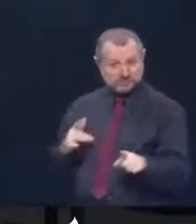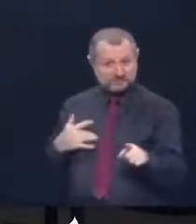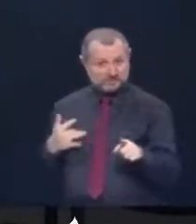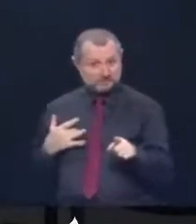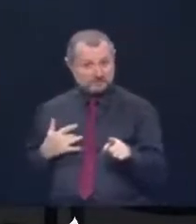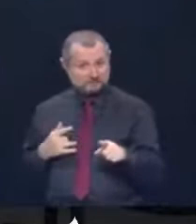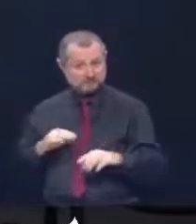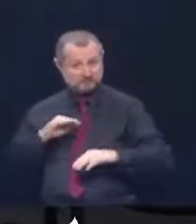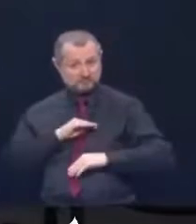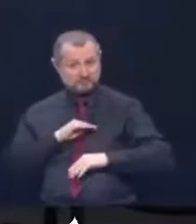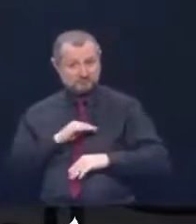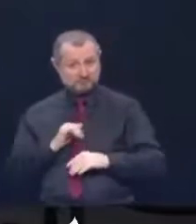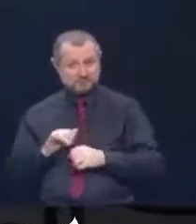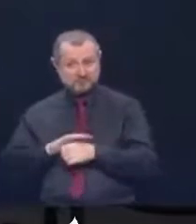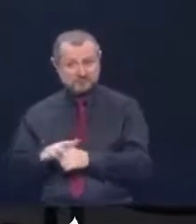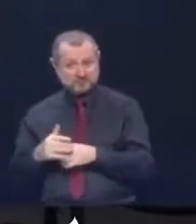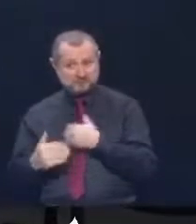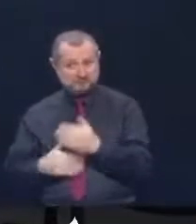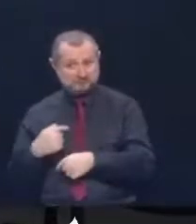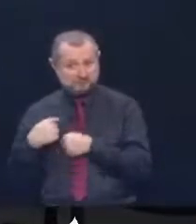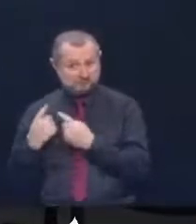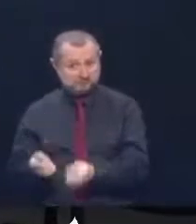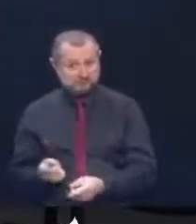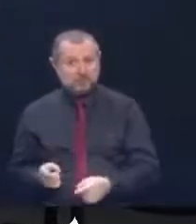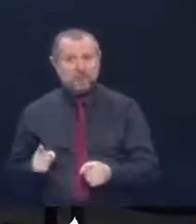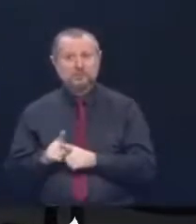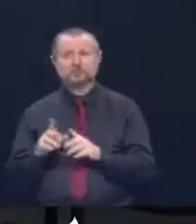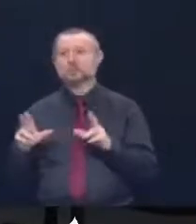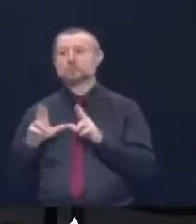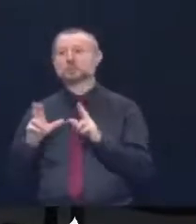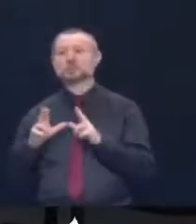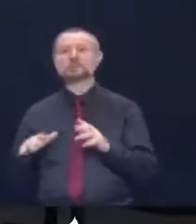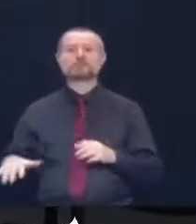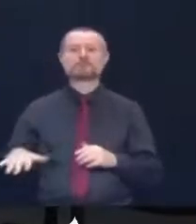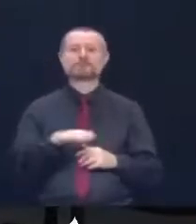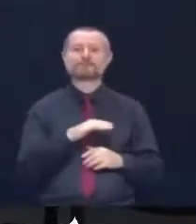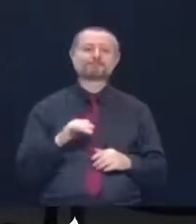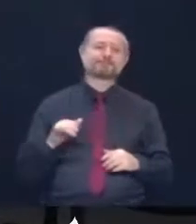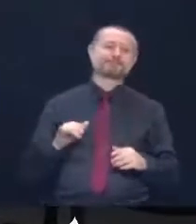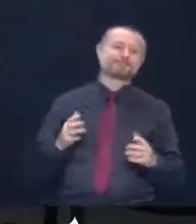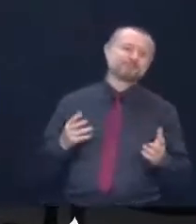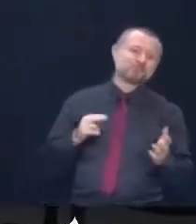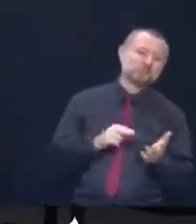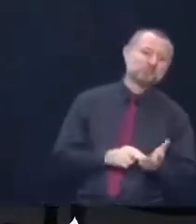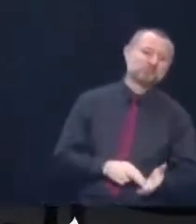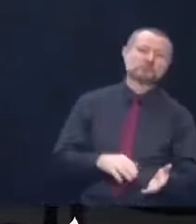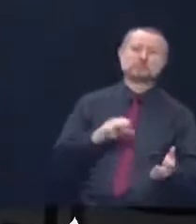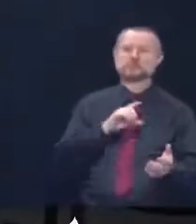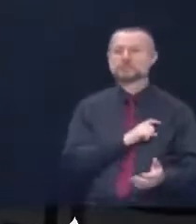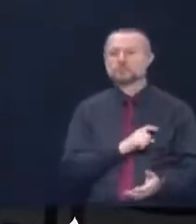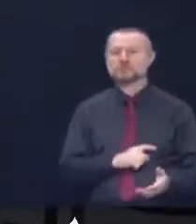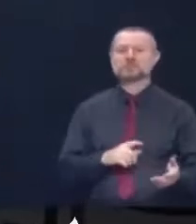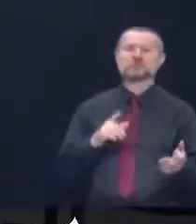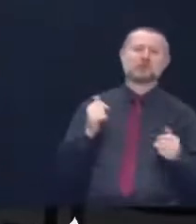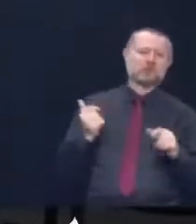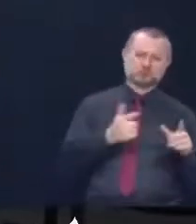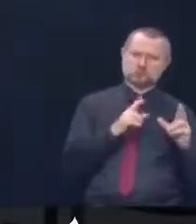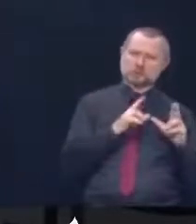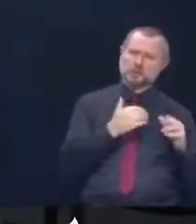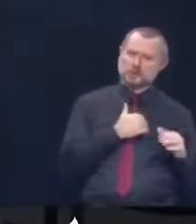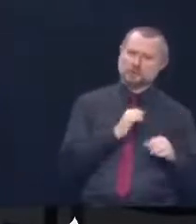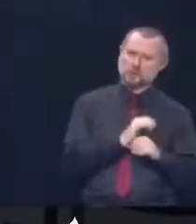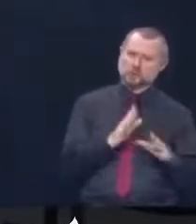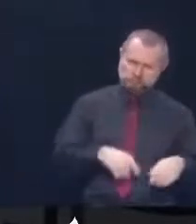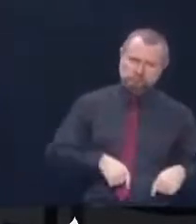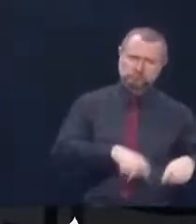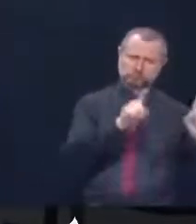to that during this pandemic? I mean, it does seem like every union, MTA workers, nurses, police officers, all did show up in person, but the